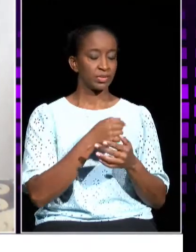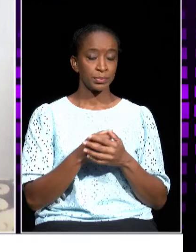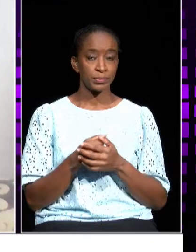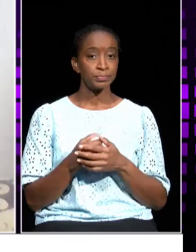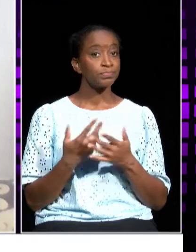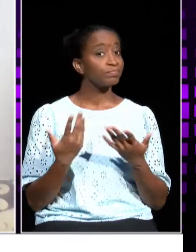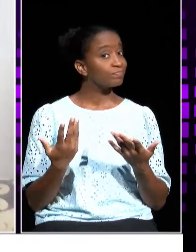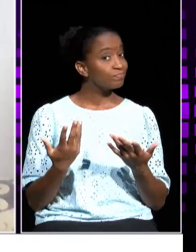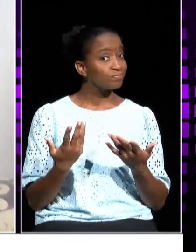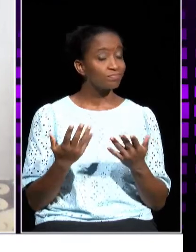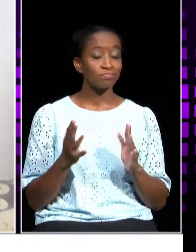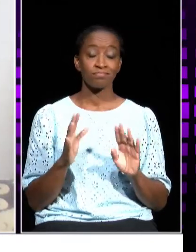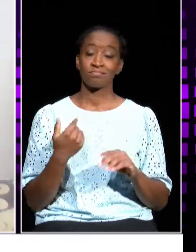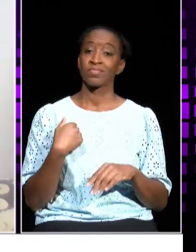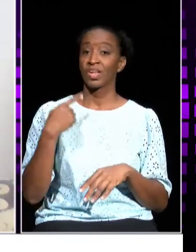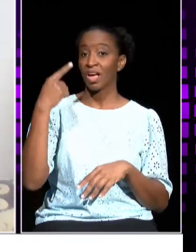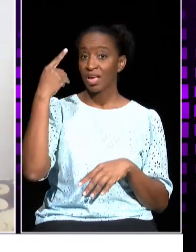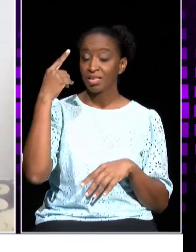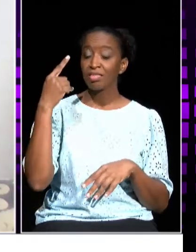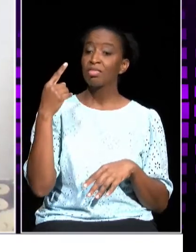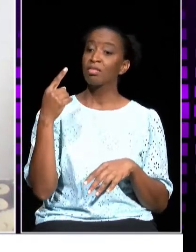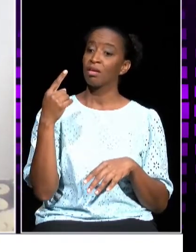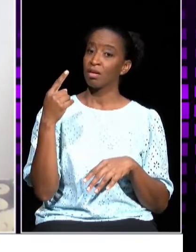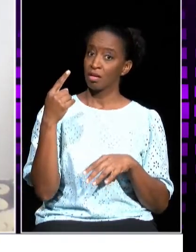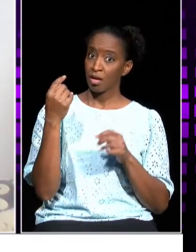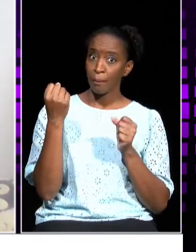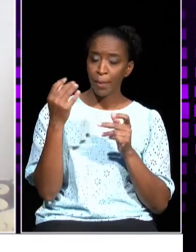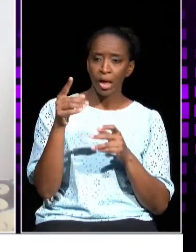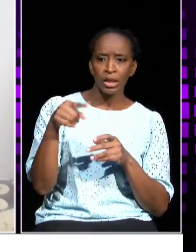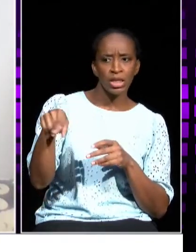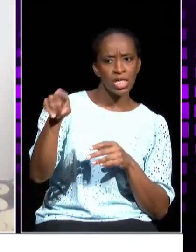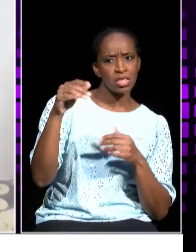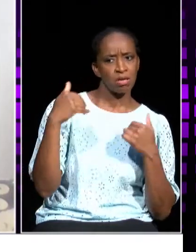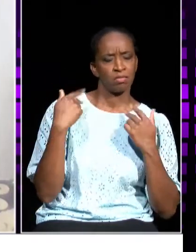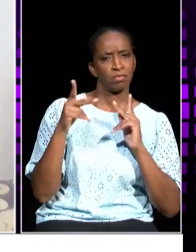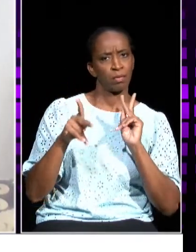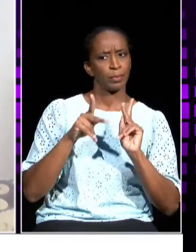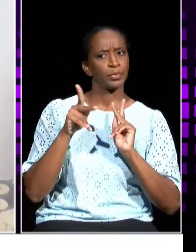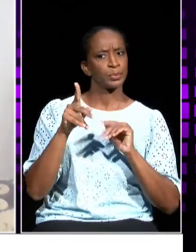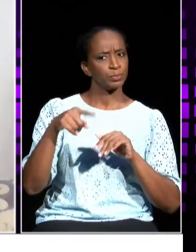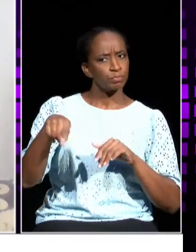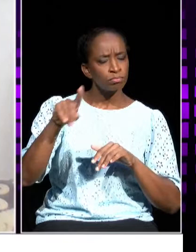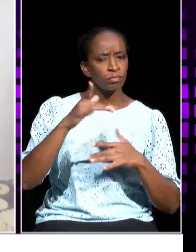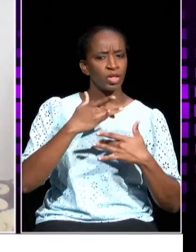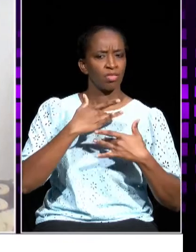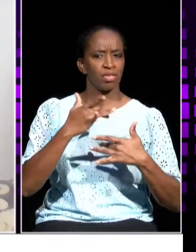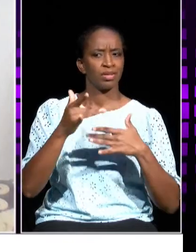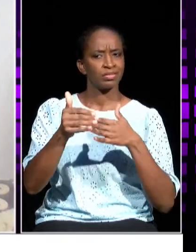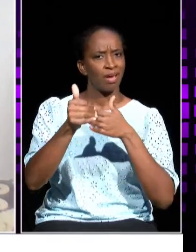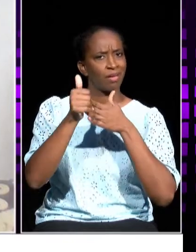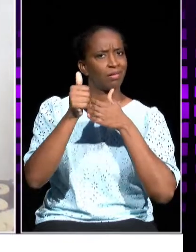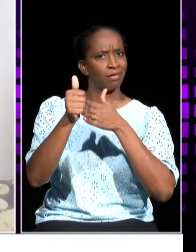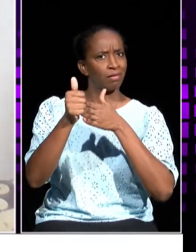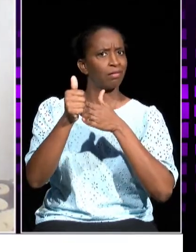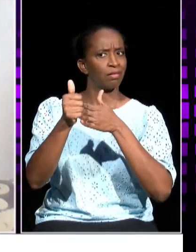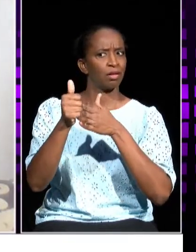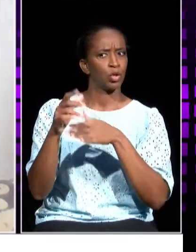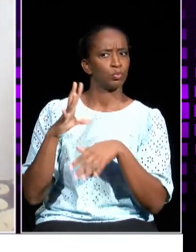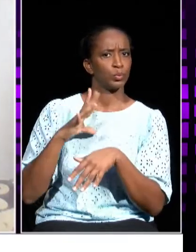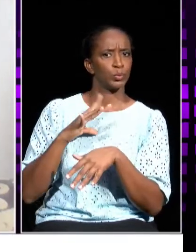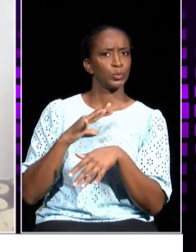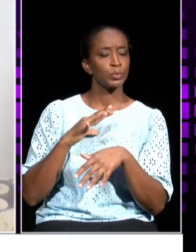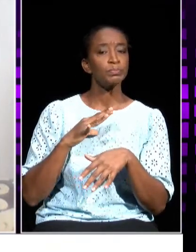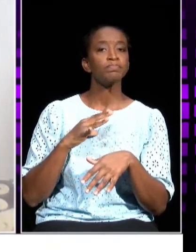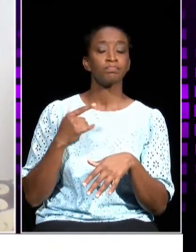people. And so I took that initiative to the principal of the Allen School, Miss Julia Beckles, and said to her, "Ma'am, I want